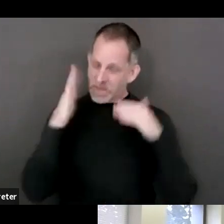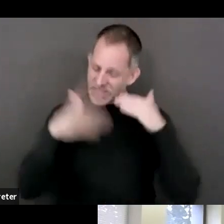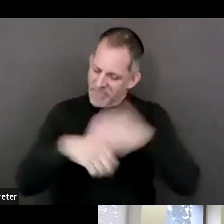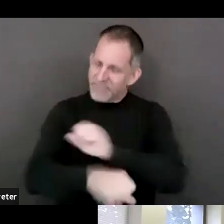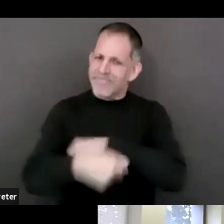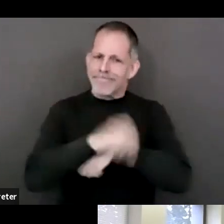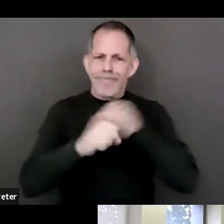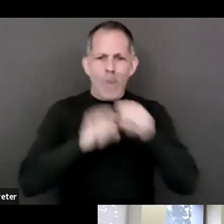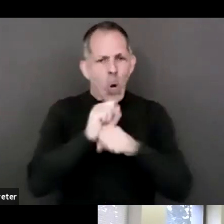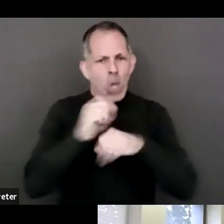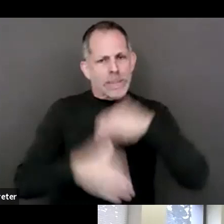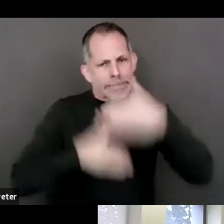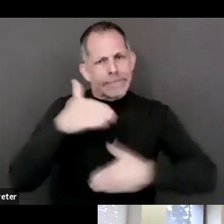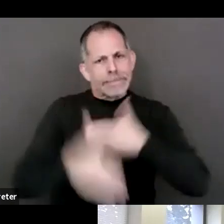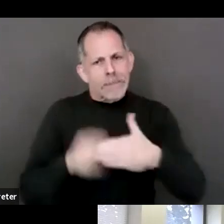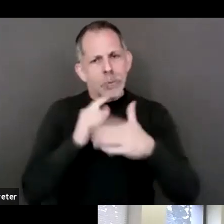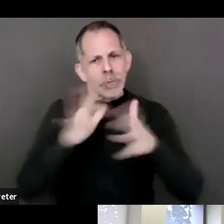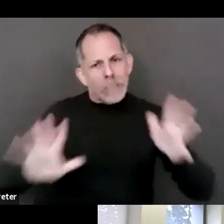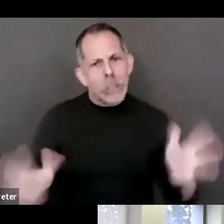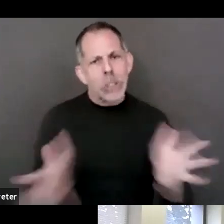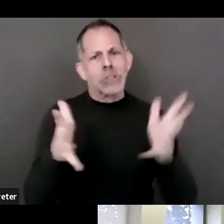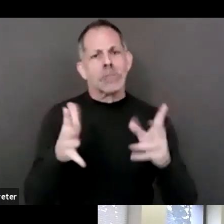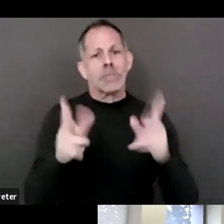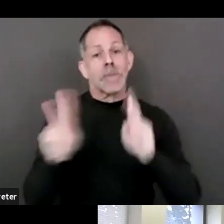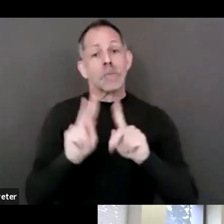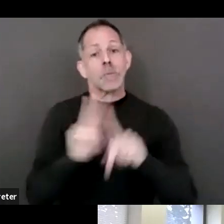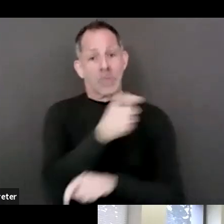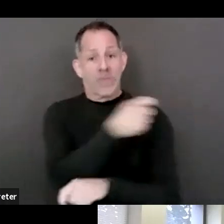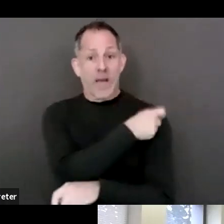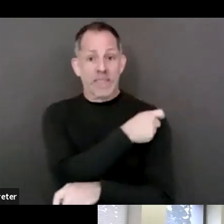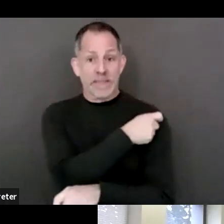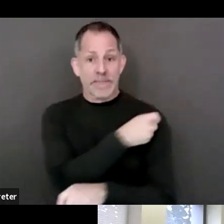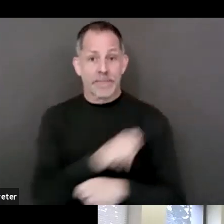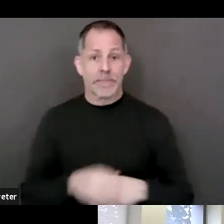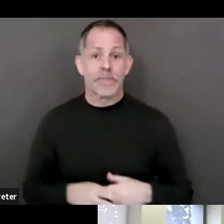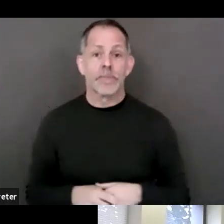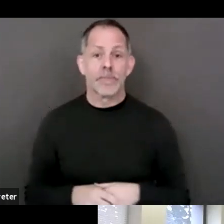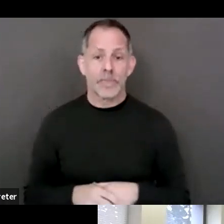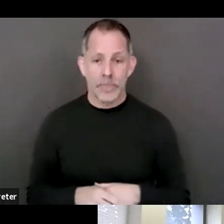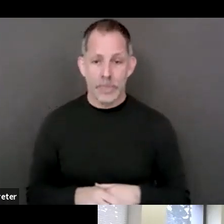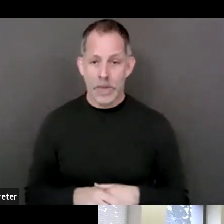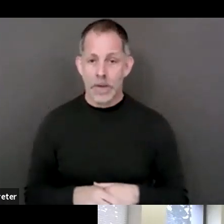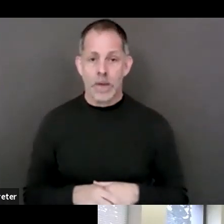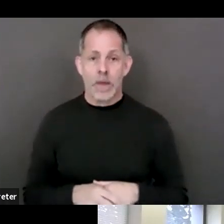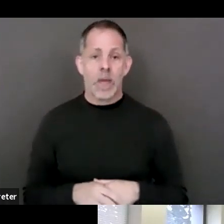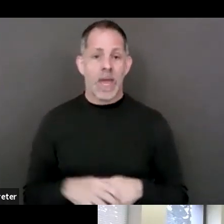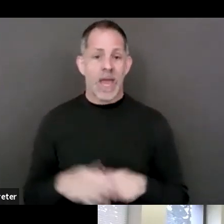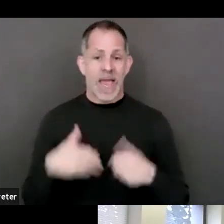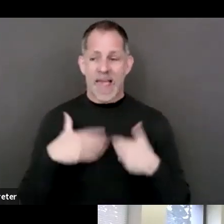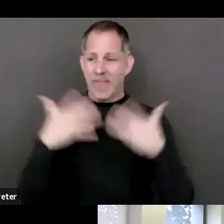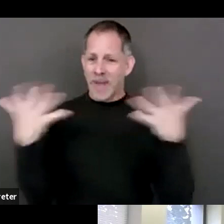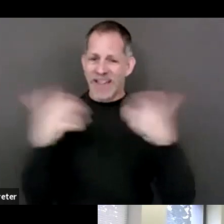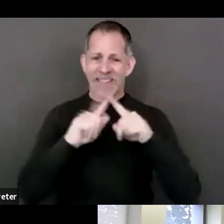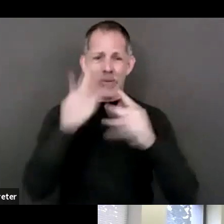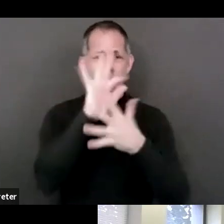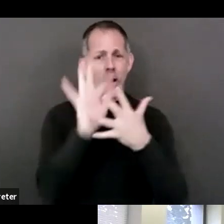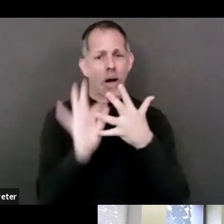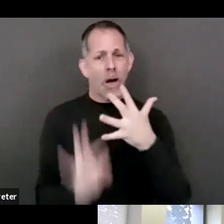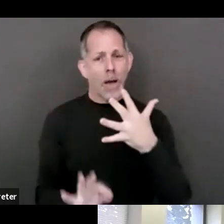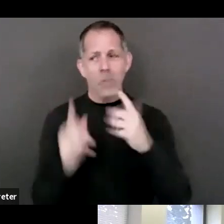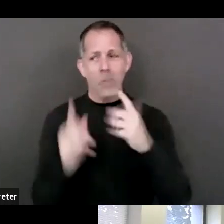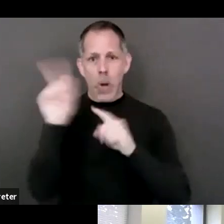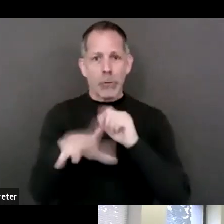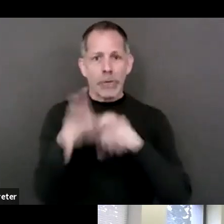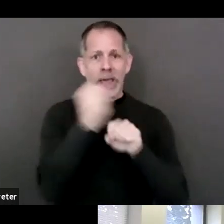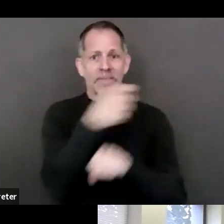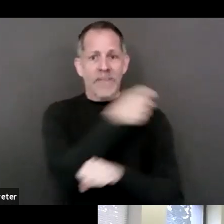mobile clinics, and in-home vaccinations, which I know we're going to hear more from Shawneri. Community-based clinics in partnership with lots